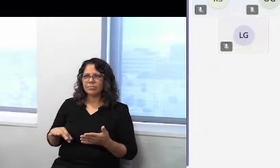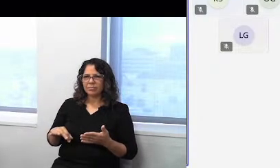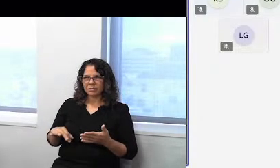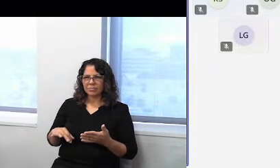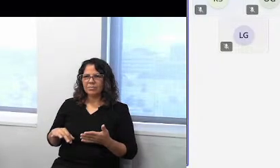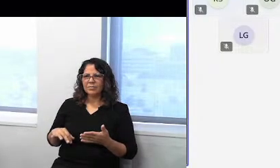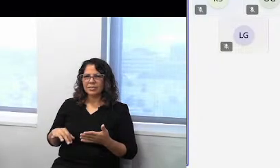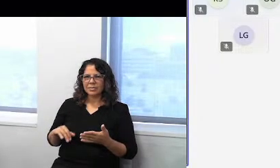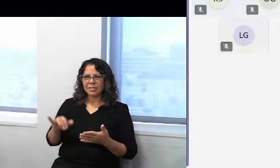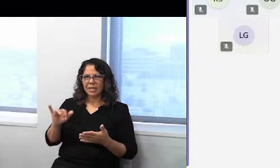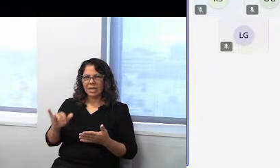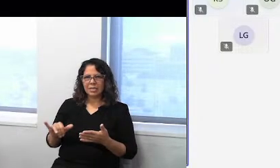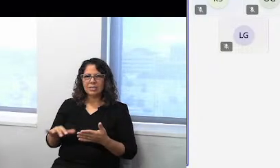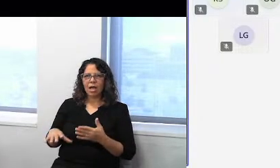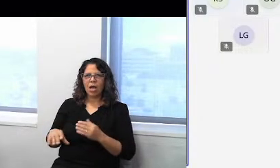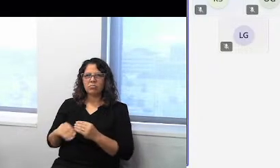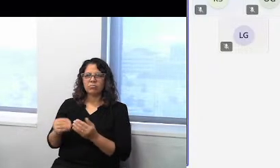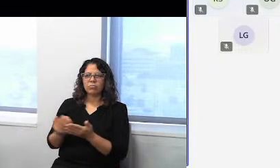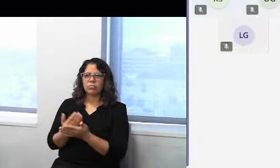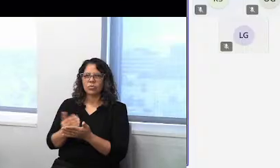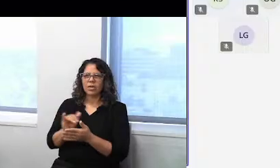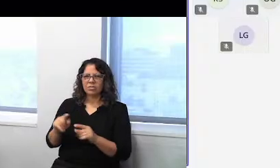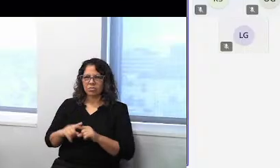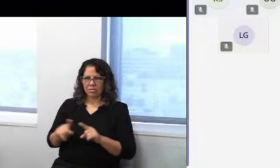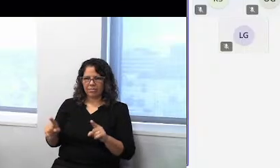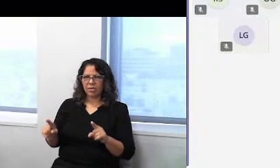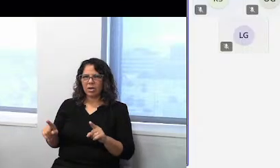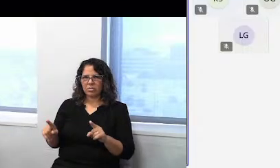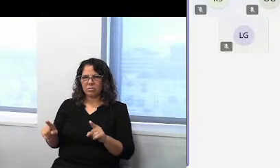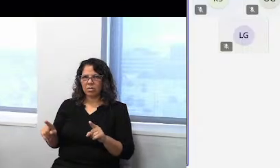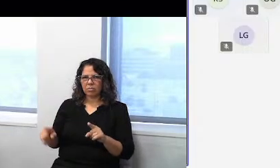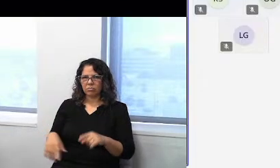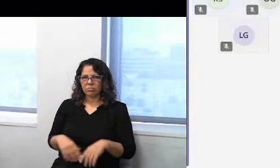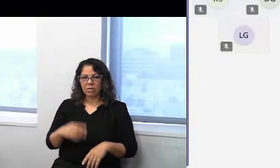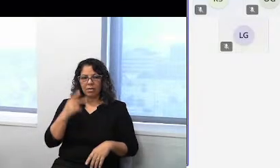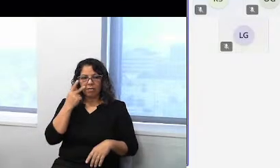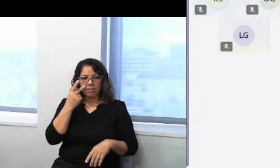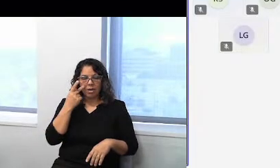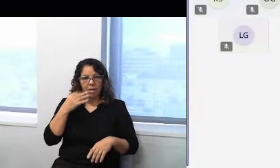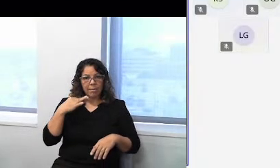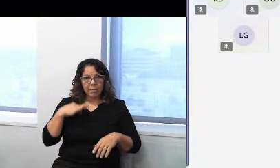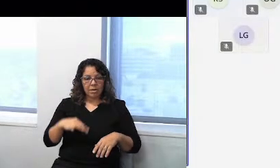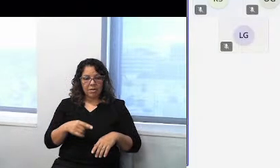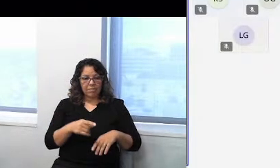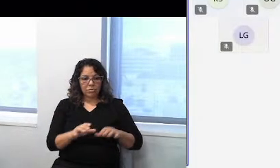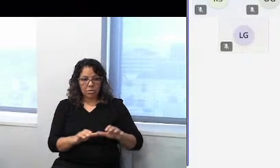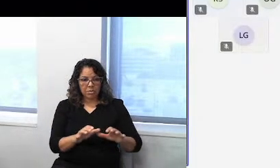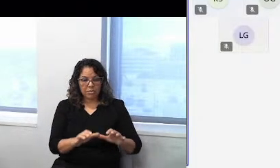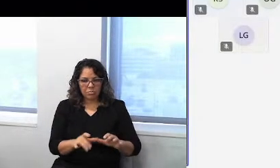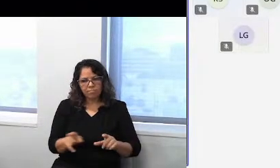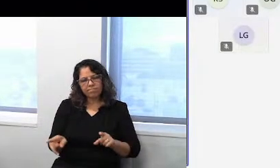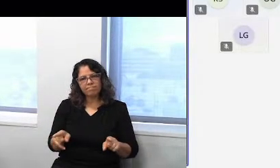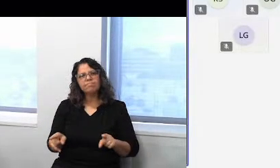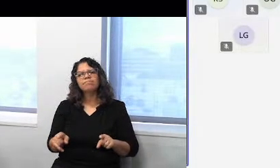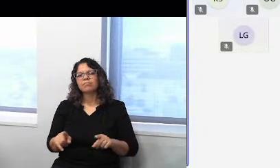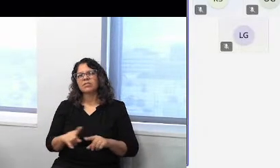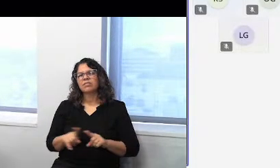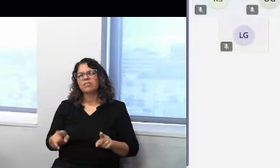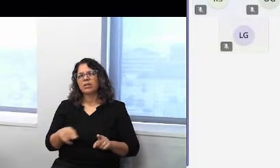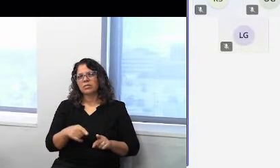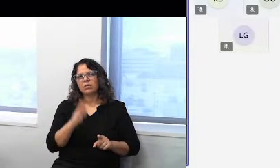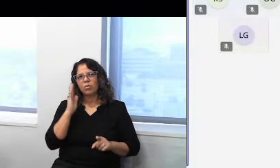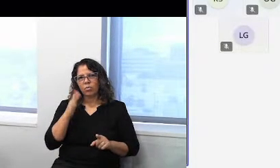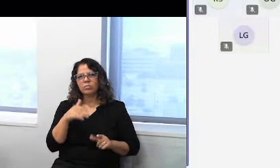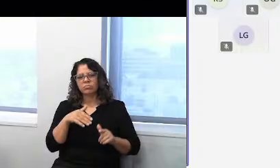benefit of something that we're doing that will allow them to have access. They're two different things, and that's what I'm trying to answer to you. Okay,